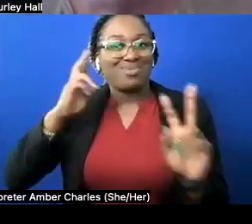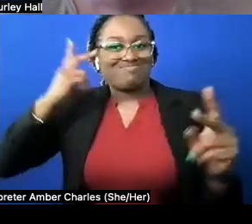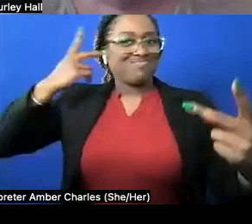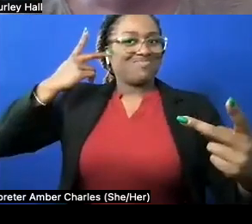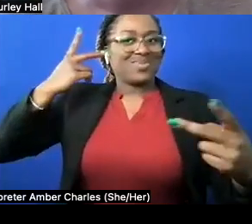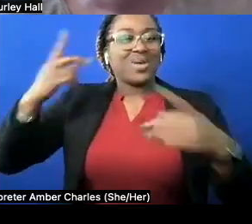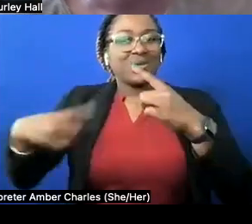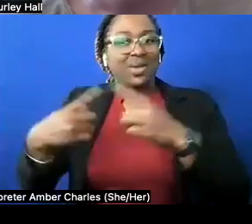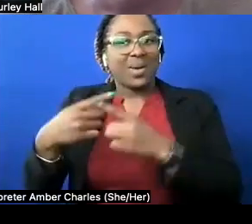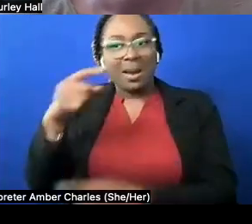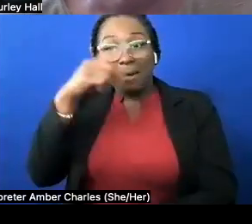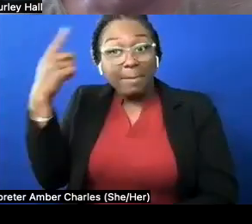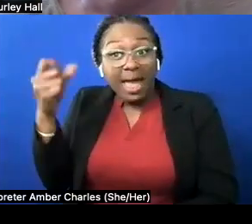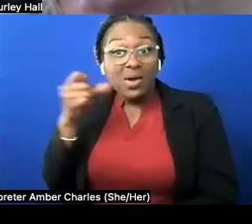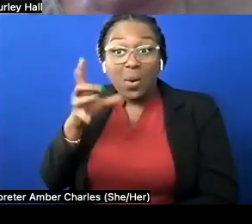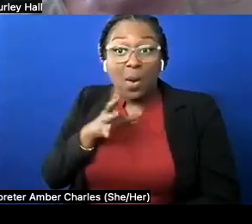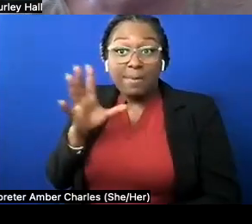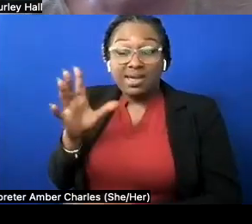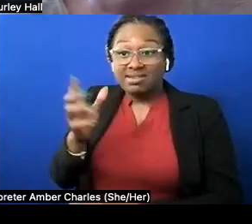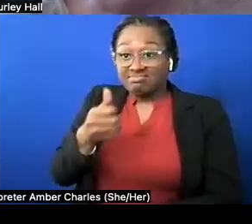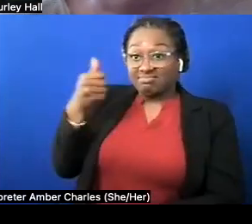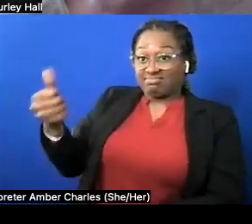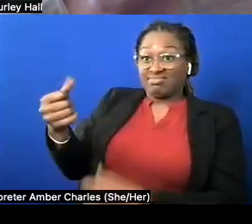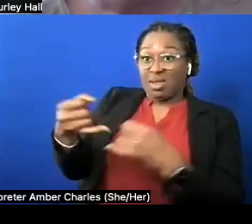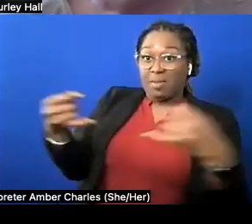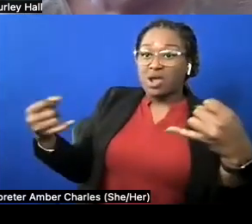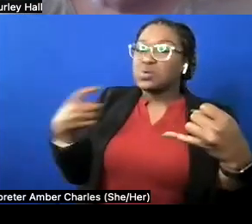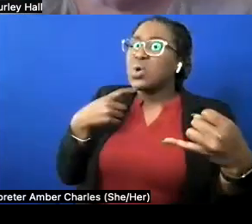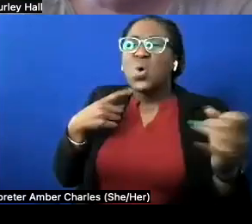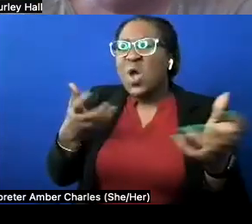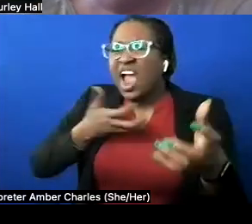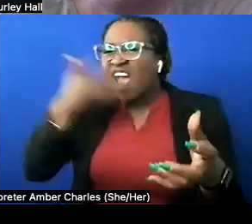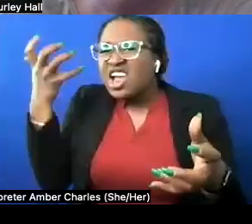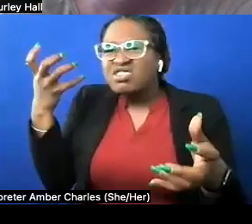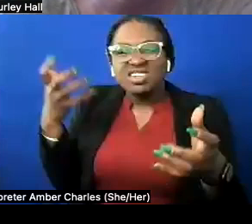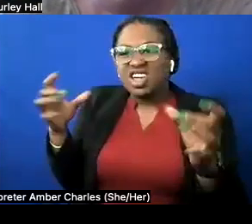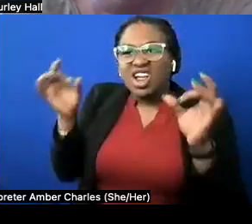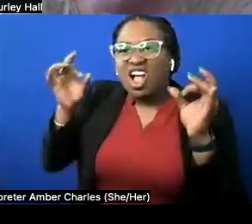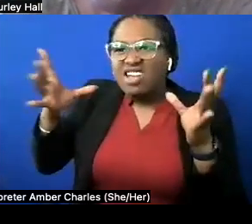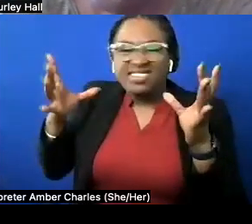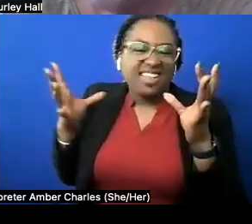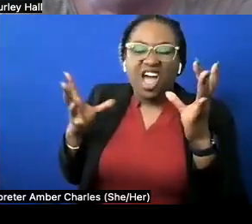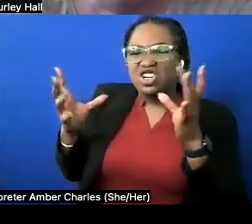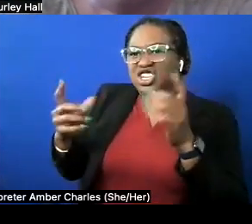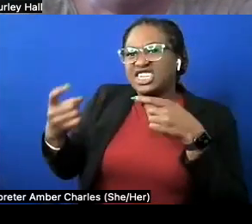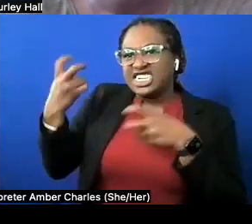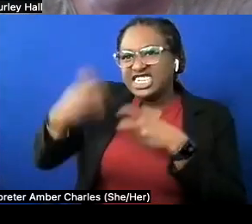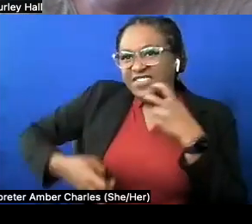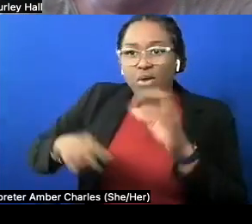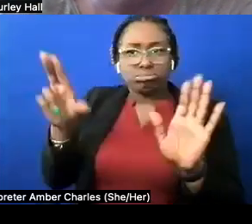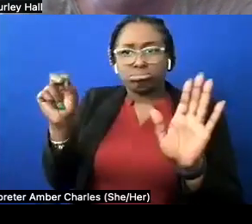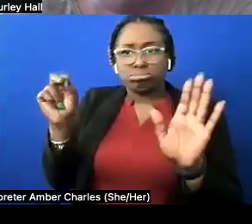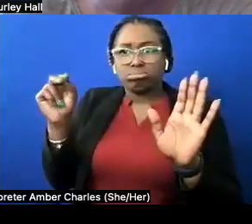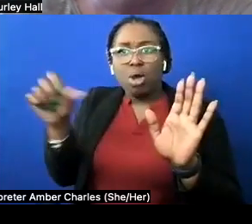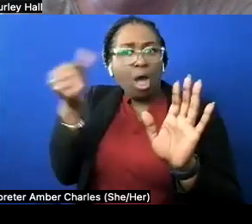women put in those boundaries, we're told that we're angry, we're hostile, we're difficult, we're this, we're whatever. But it's like, no, everybody else can do